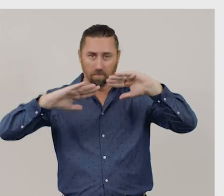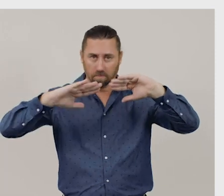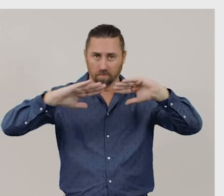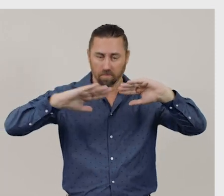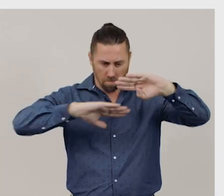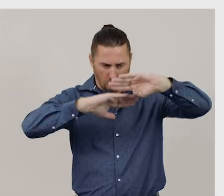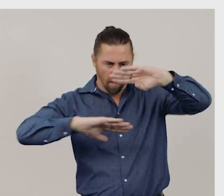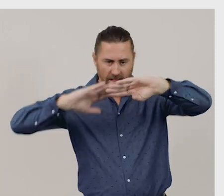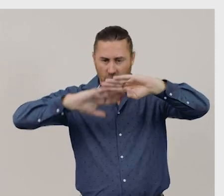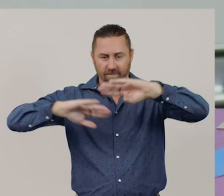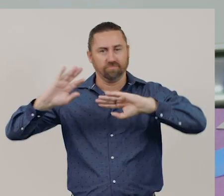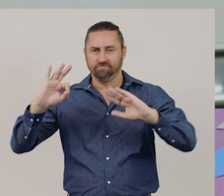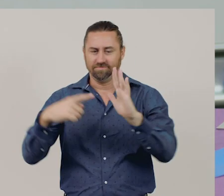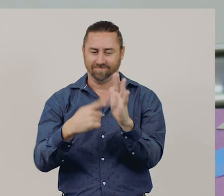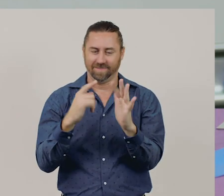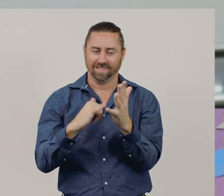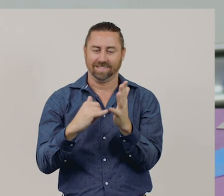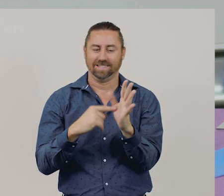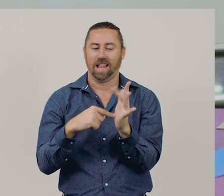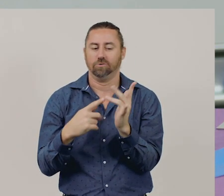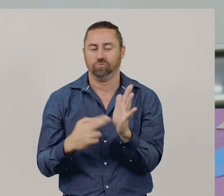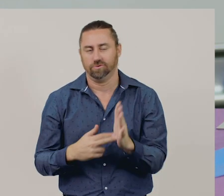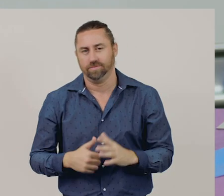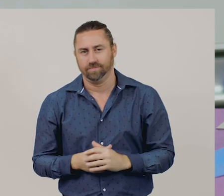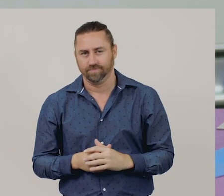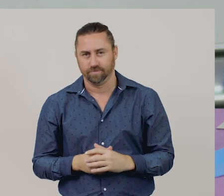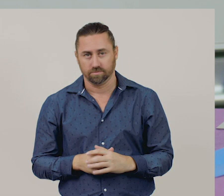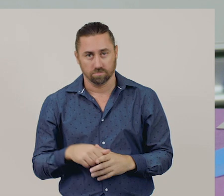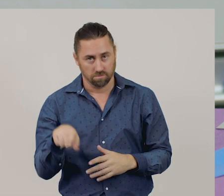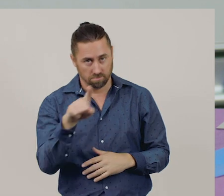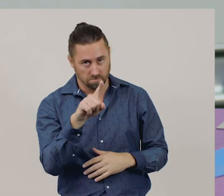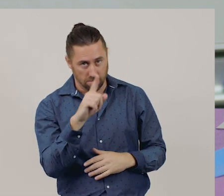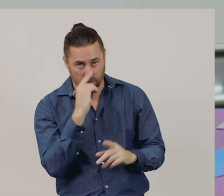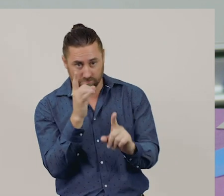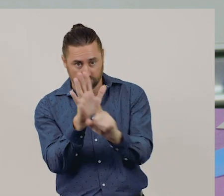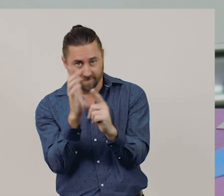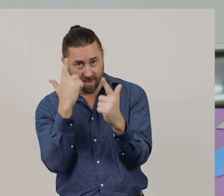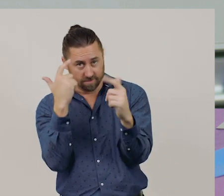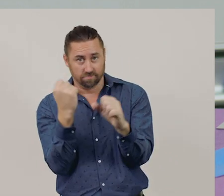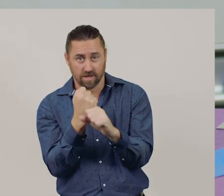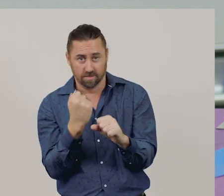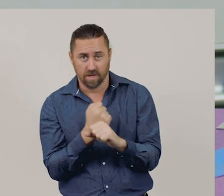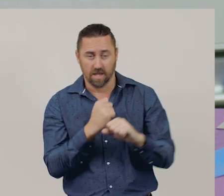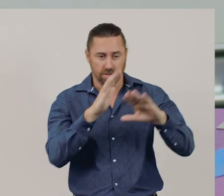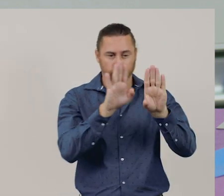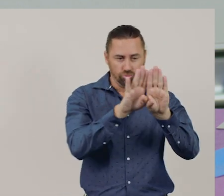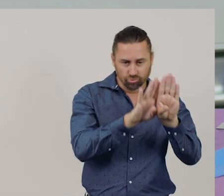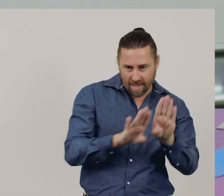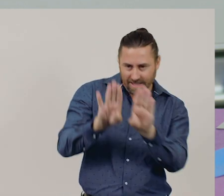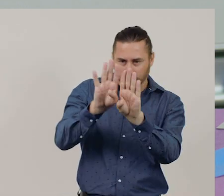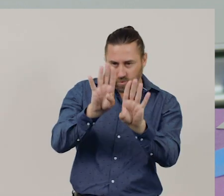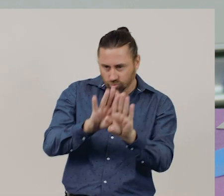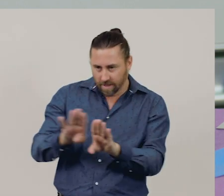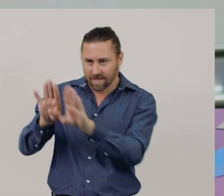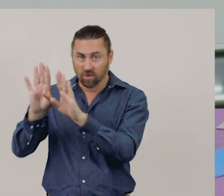example of a tessellation. Now we can also get creative and make our own tessellations using translational